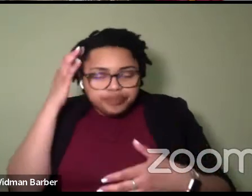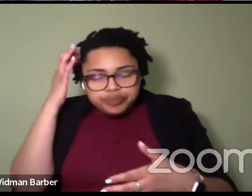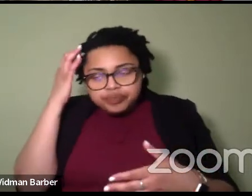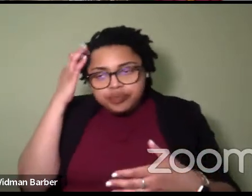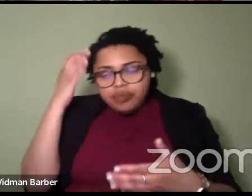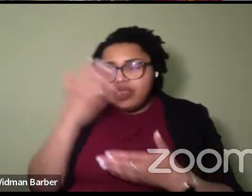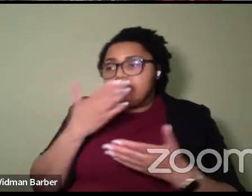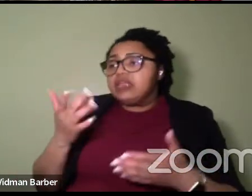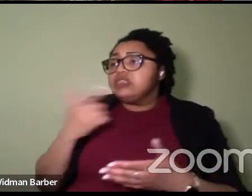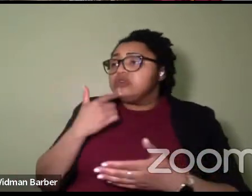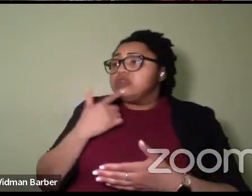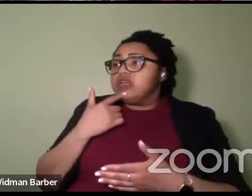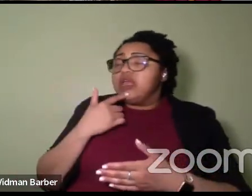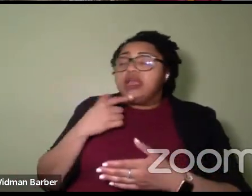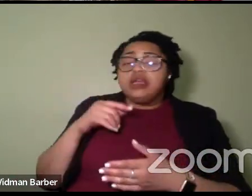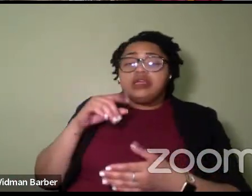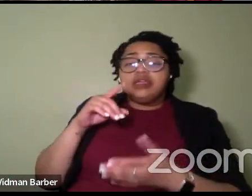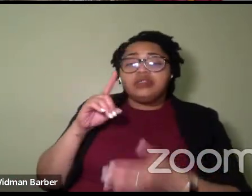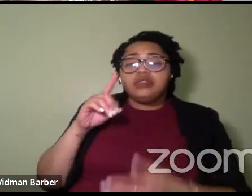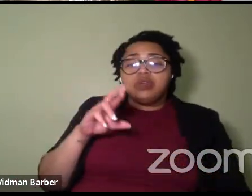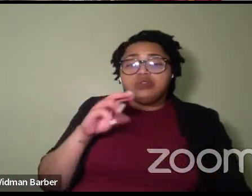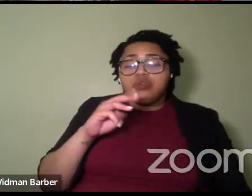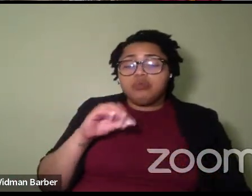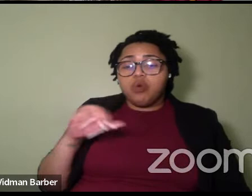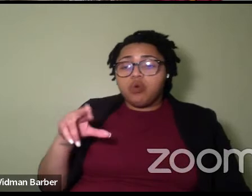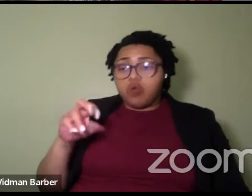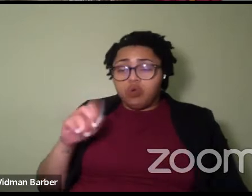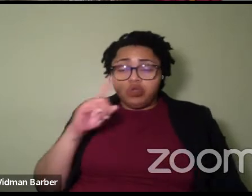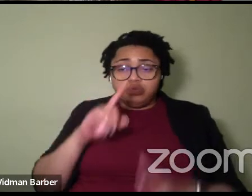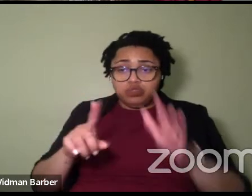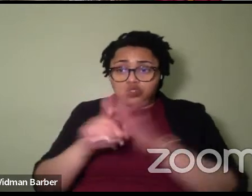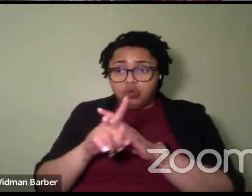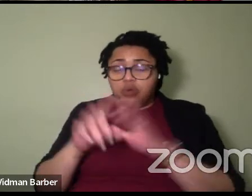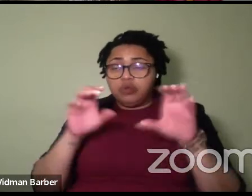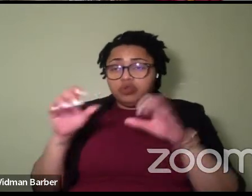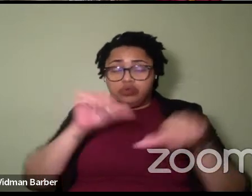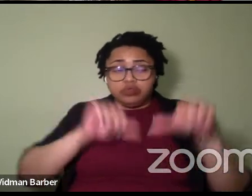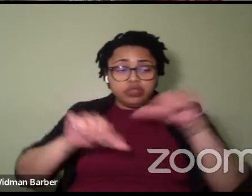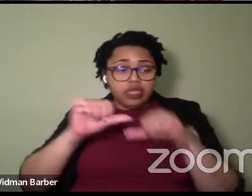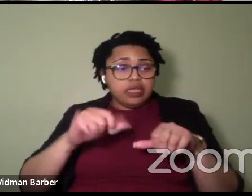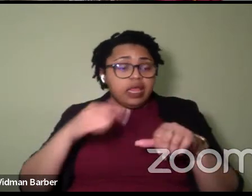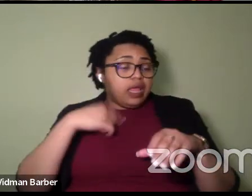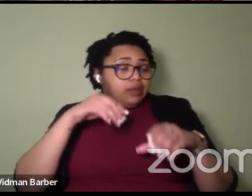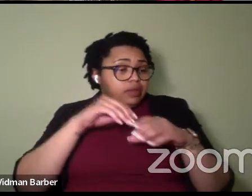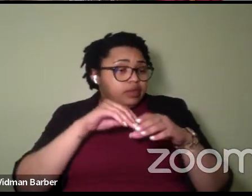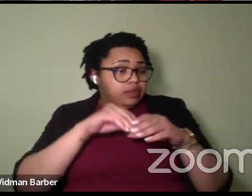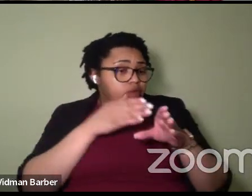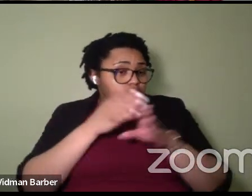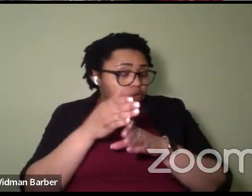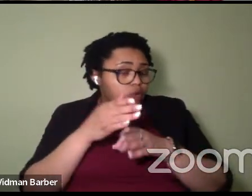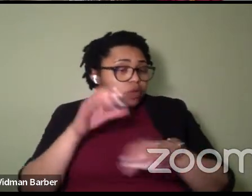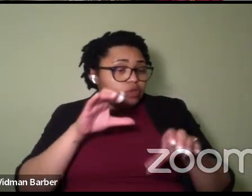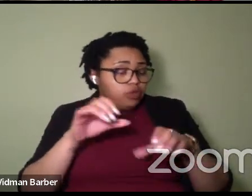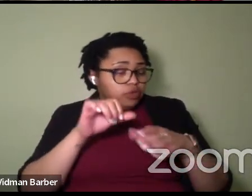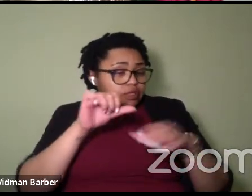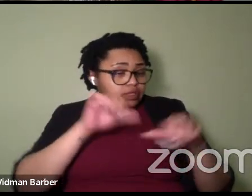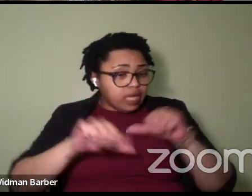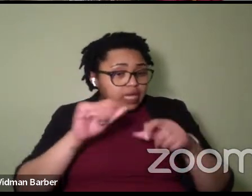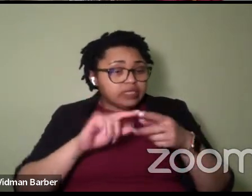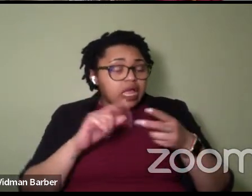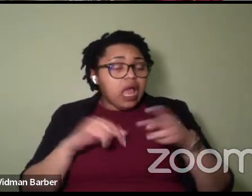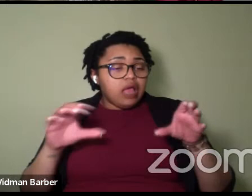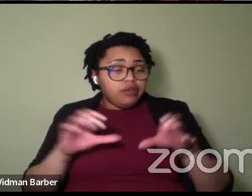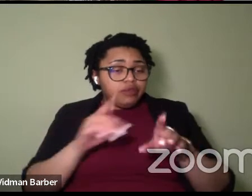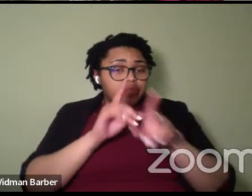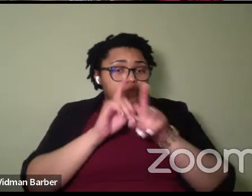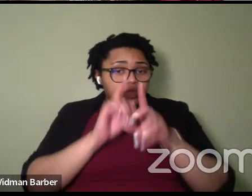and do science, I've done a career where I do the science, I do the mentoring, I do the leadership, I do all of this. I do that so that